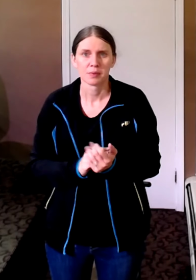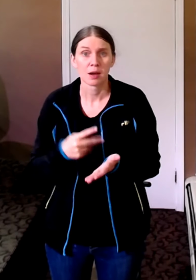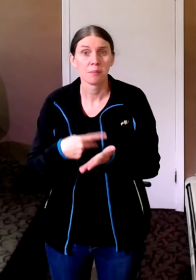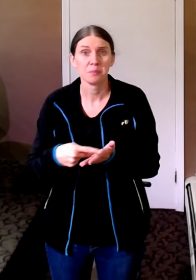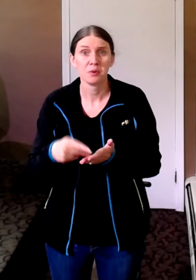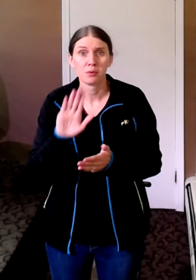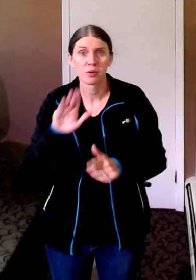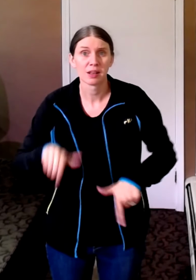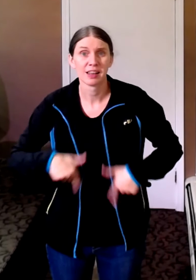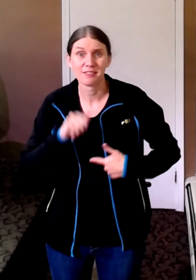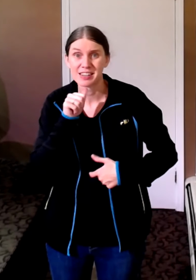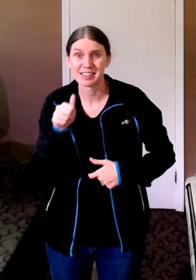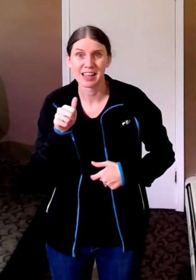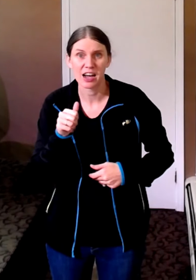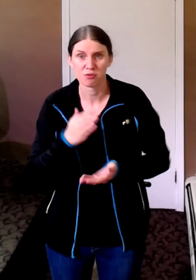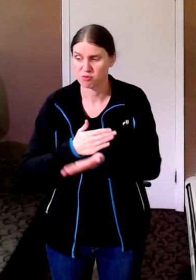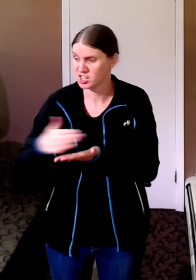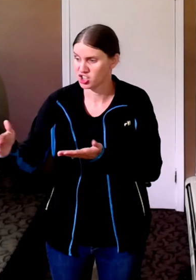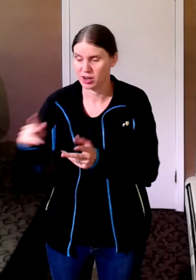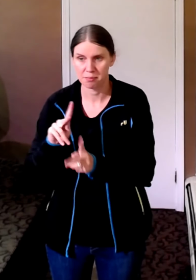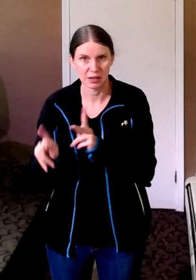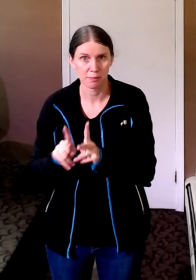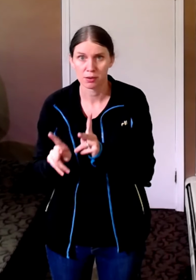Purity in your life is not going to drive people away.